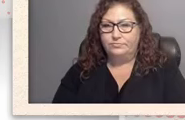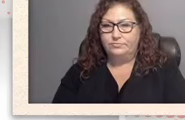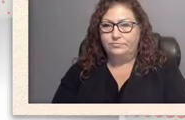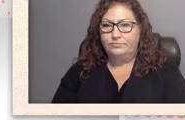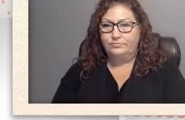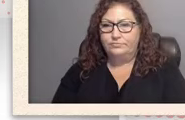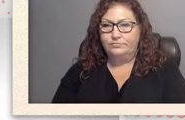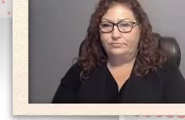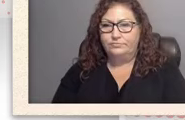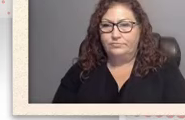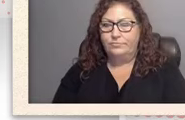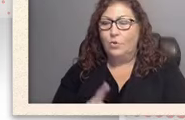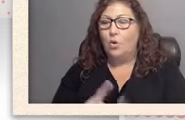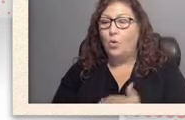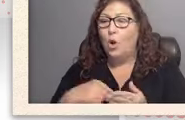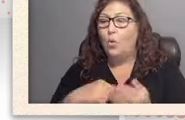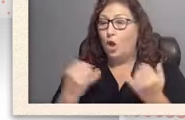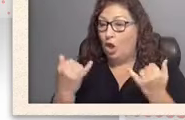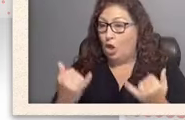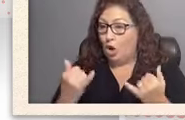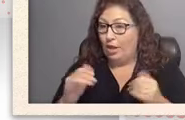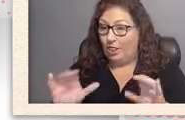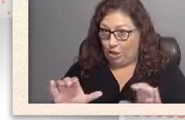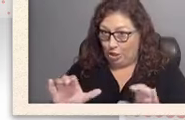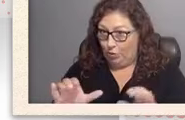What we are currently doing